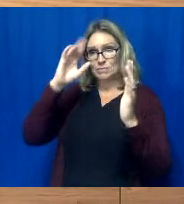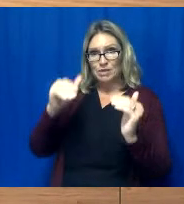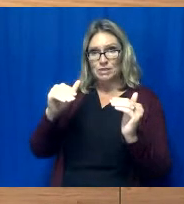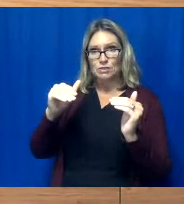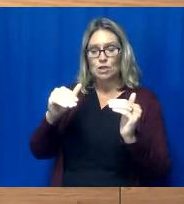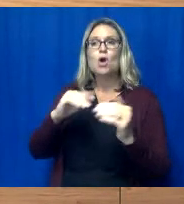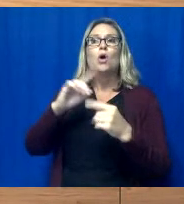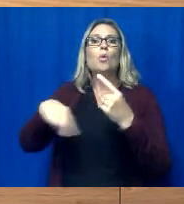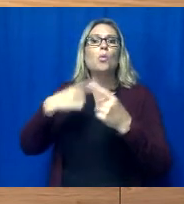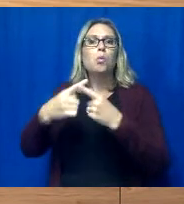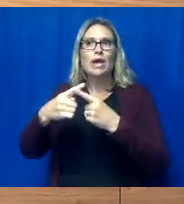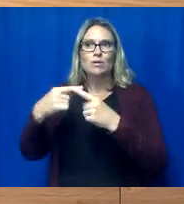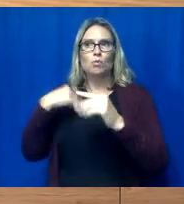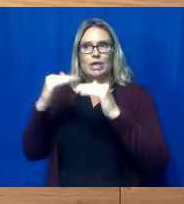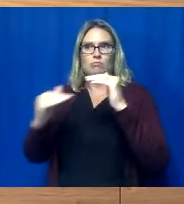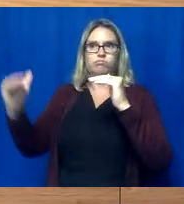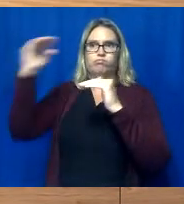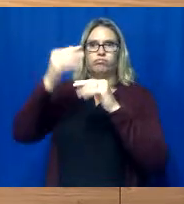it?